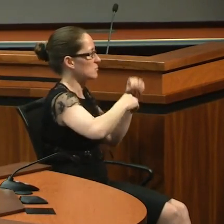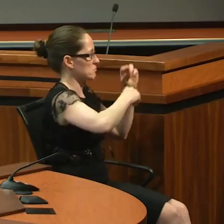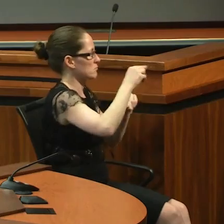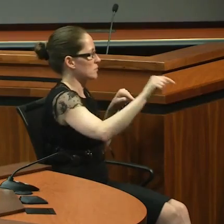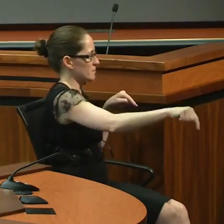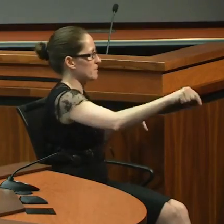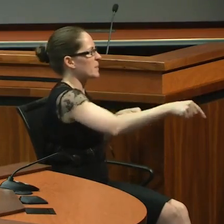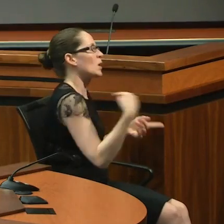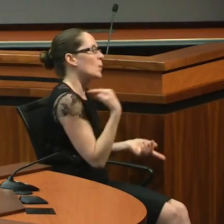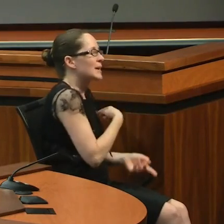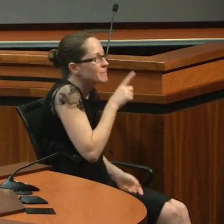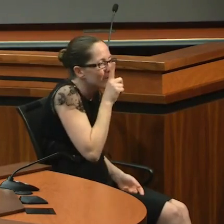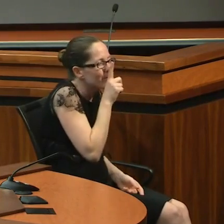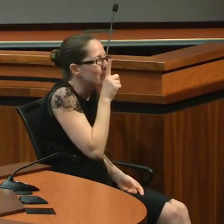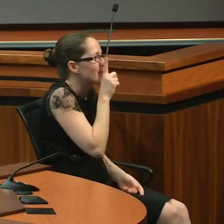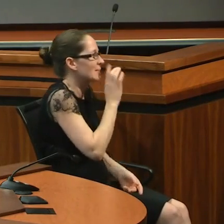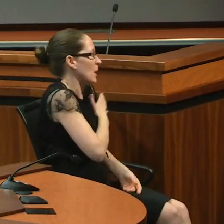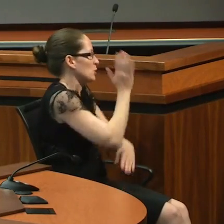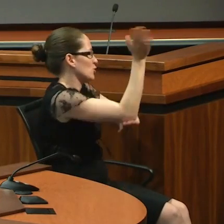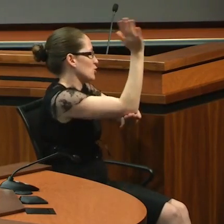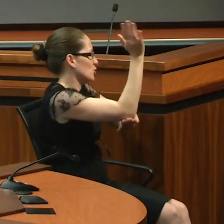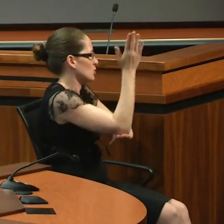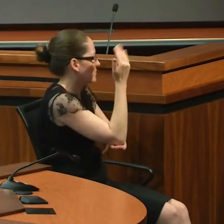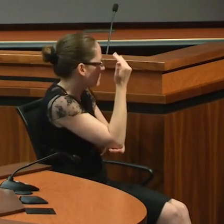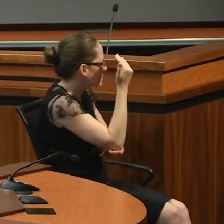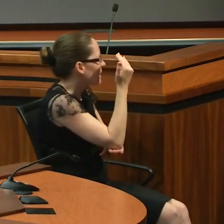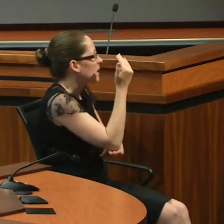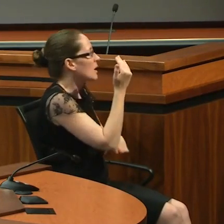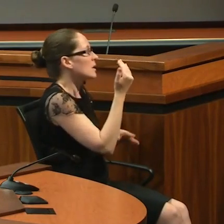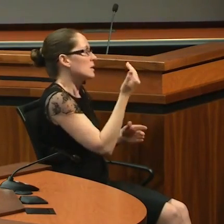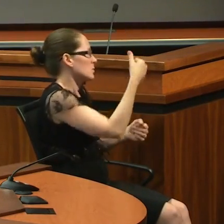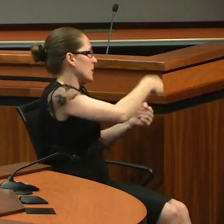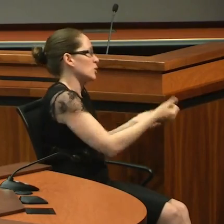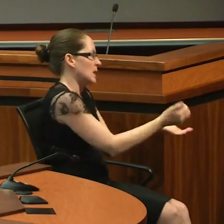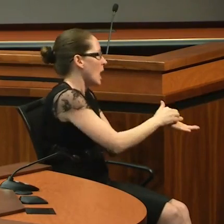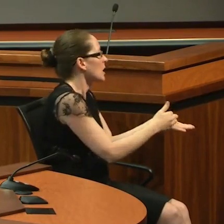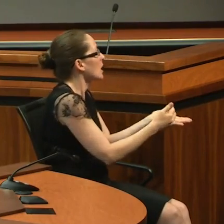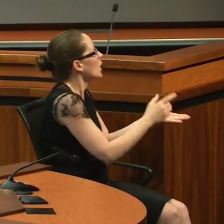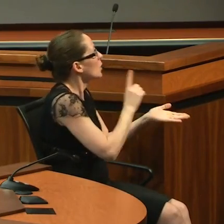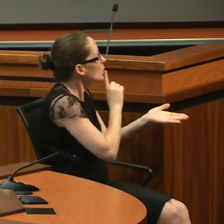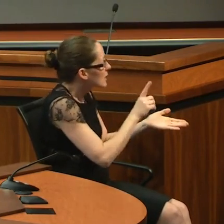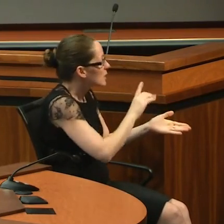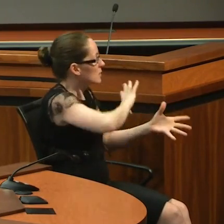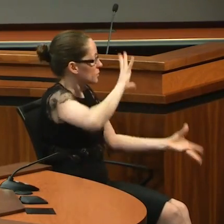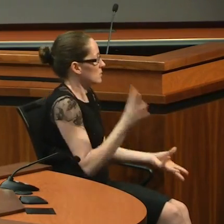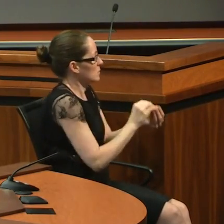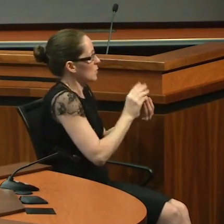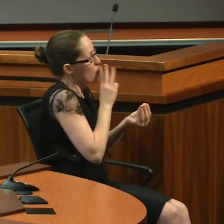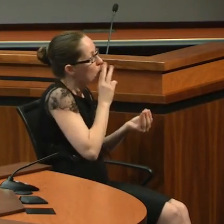it because it's within the overall 4 square mile watershed. Again, does it move the needle at Lower Main Street a lot?